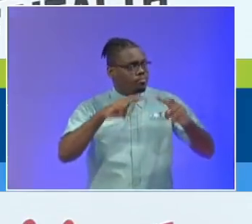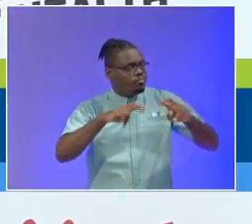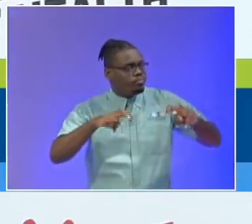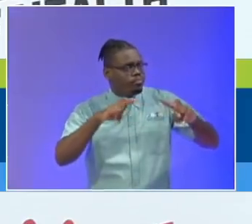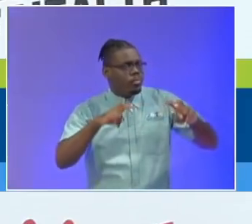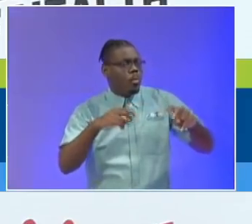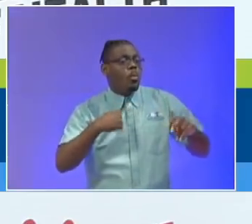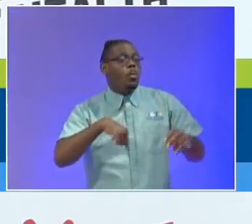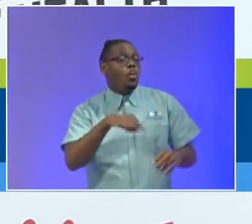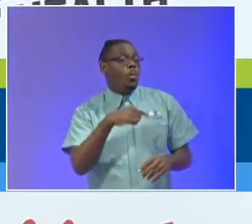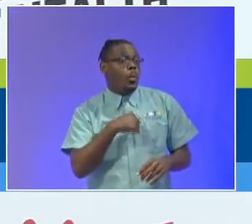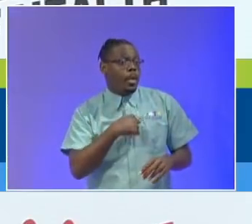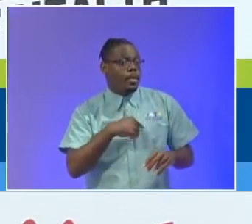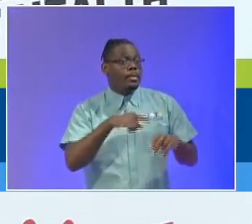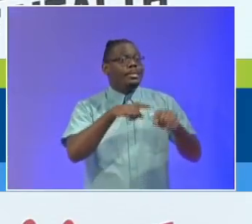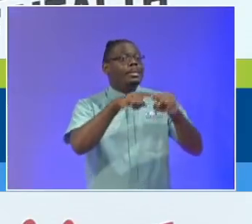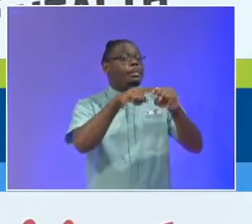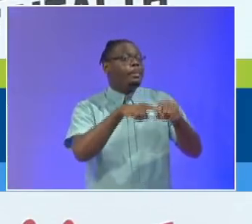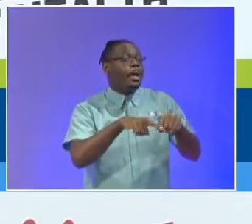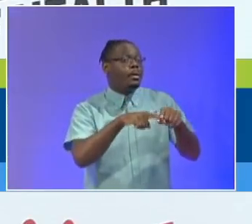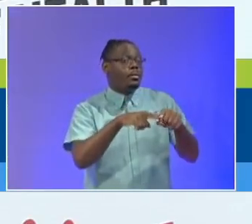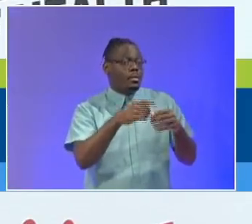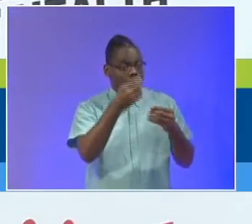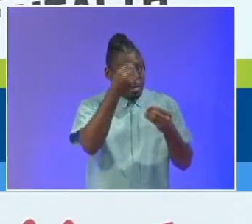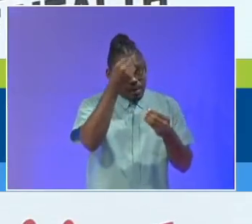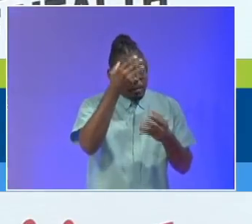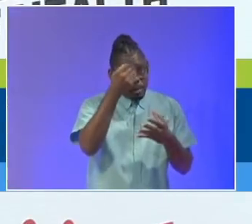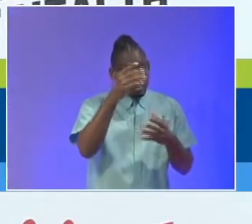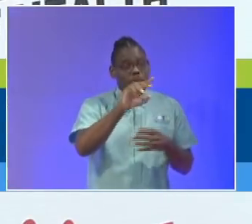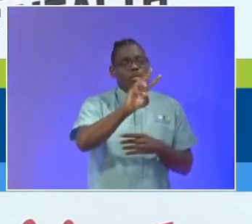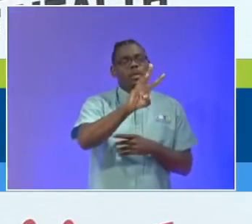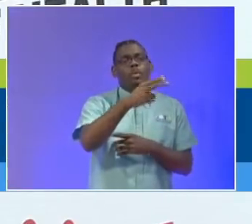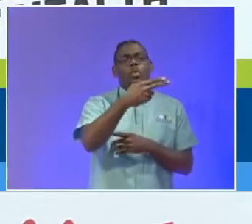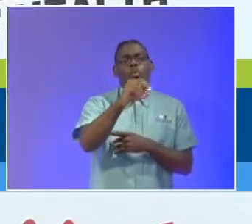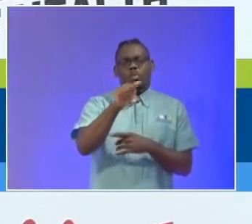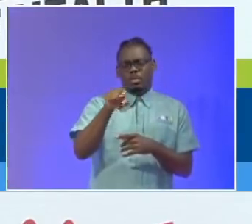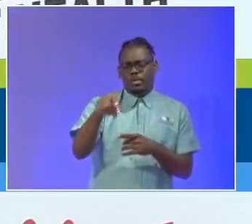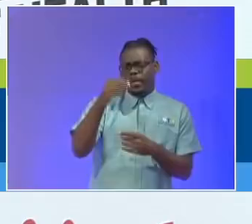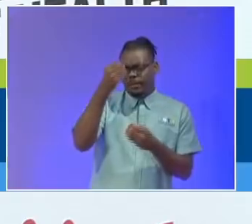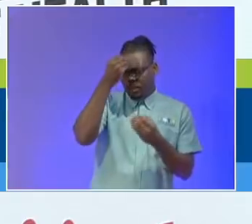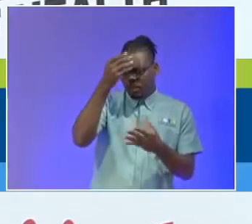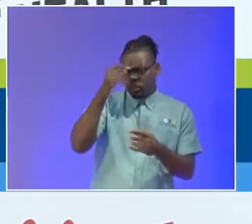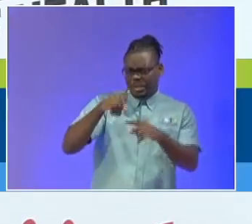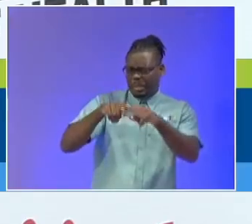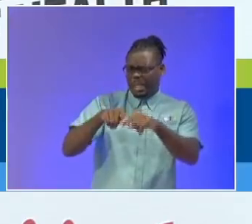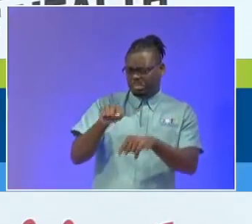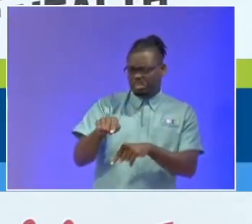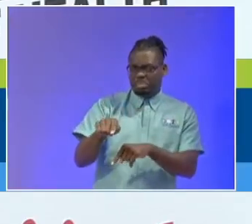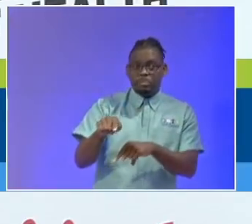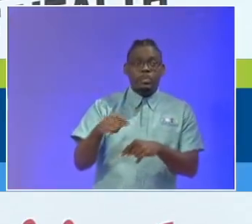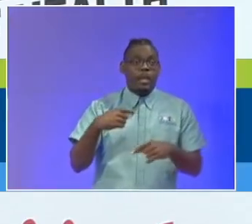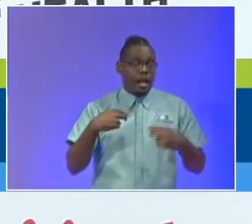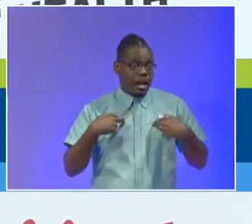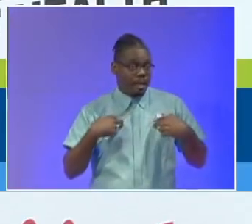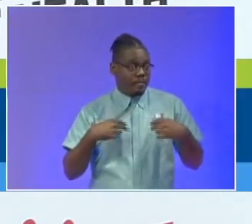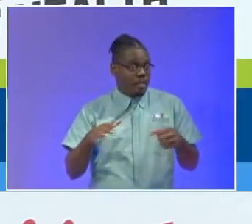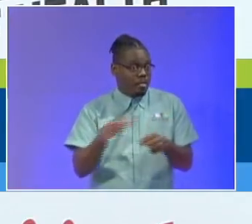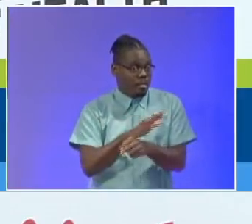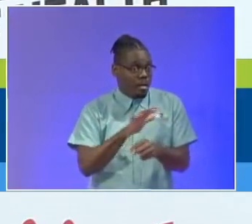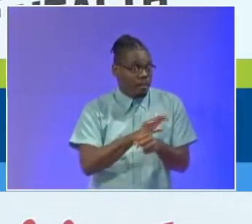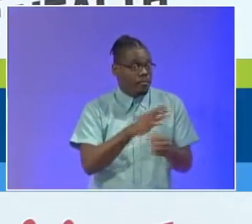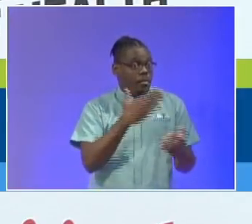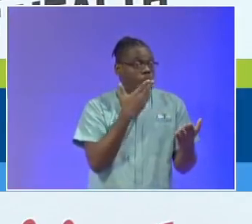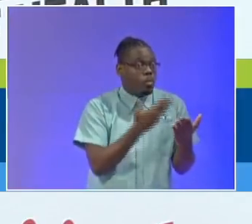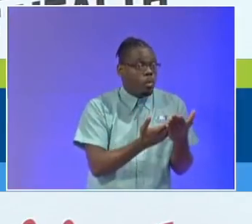data from the World Health Organization, from the United States. The CDC has actually a very good registry, and the United Kingdom, and they